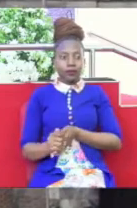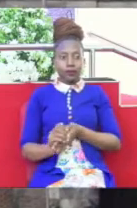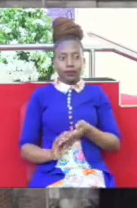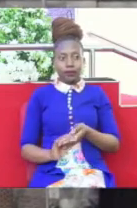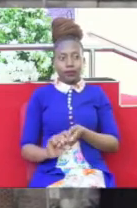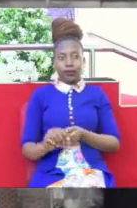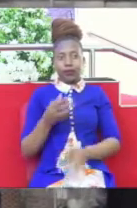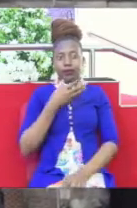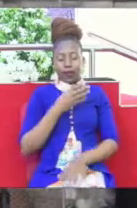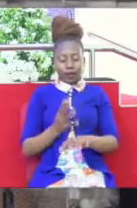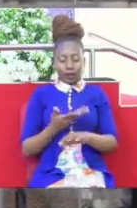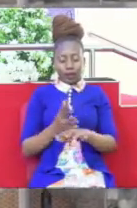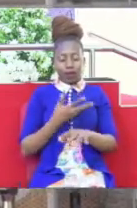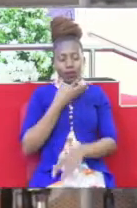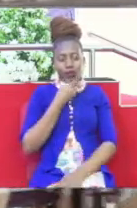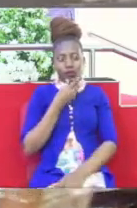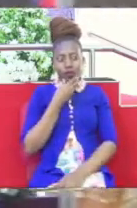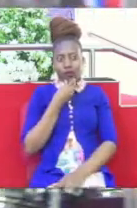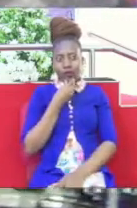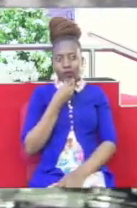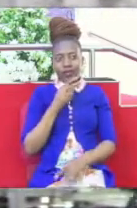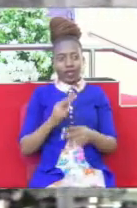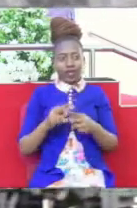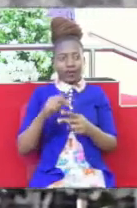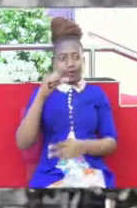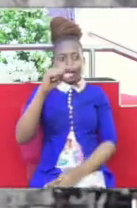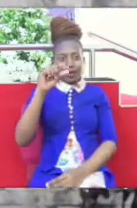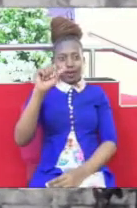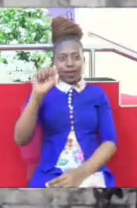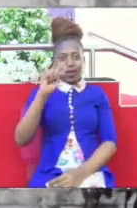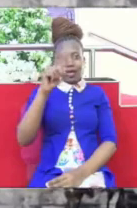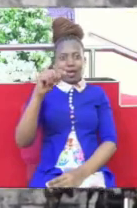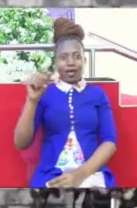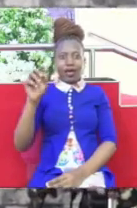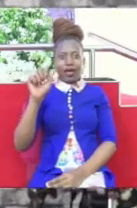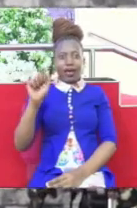Wale ambao walimpiga yule mwenye biashara walikuwa Gaza boys. I left that out, but they're with the Gaza boys.